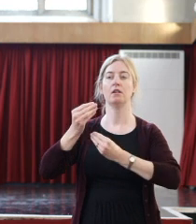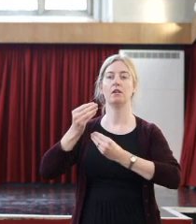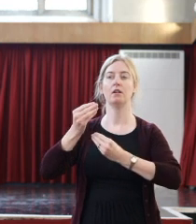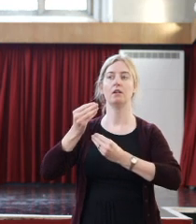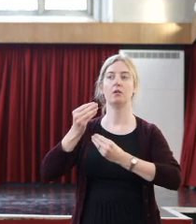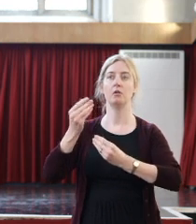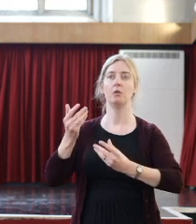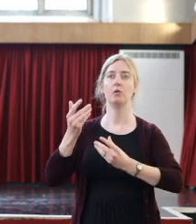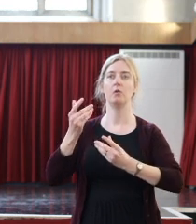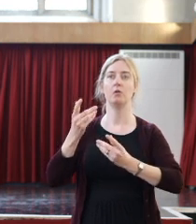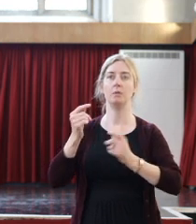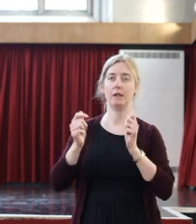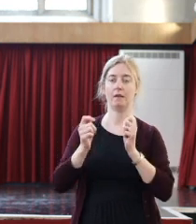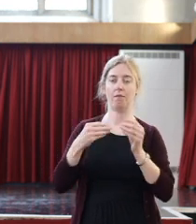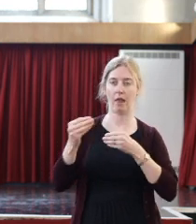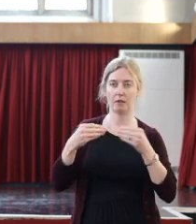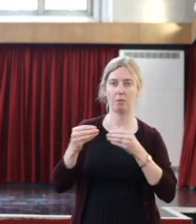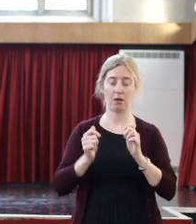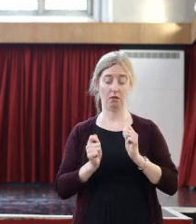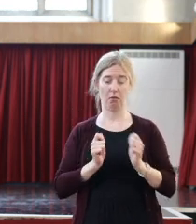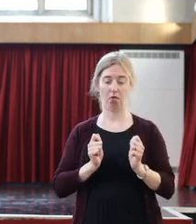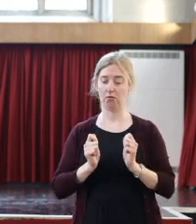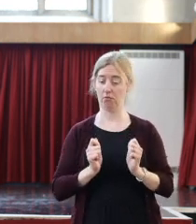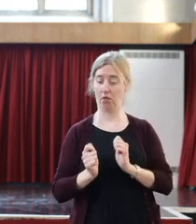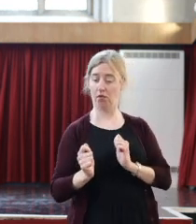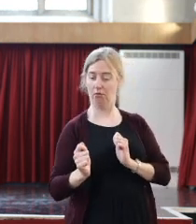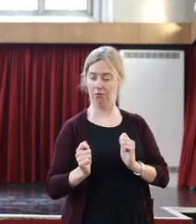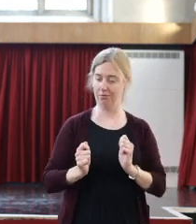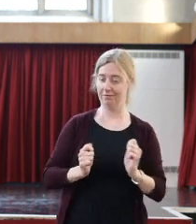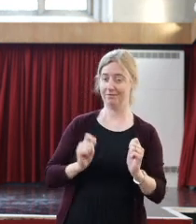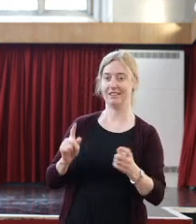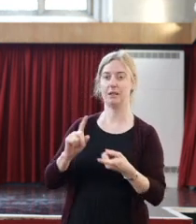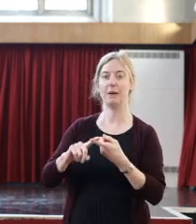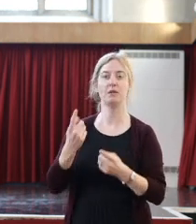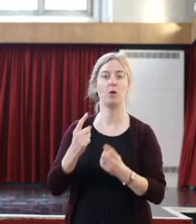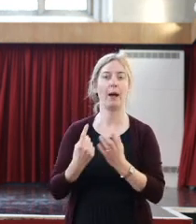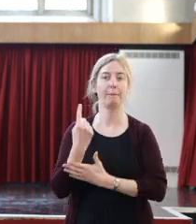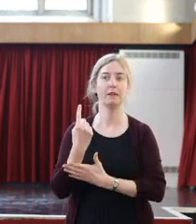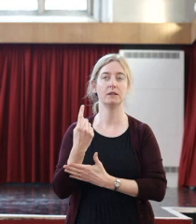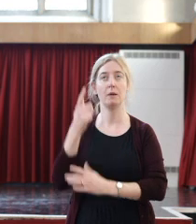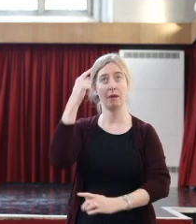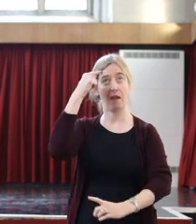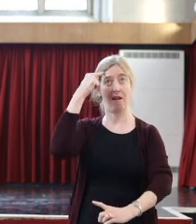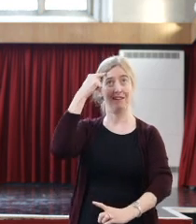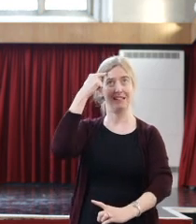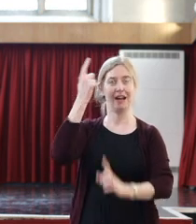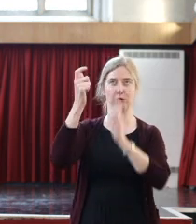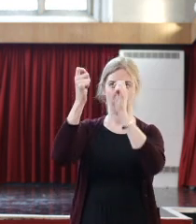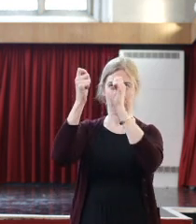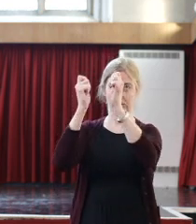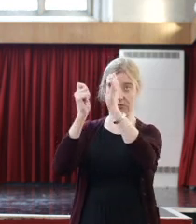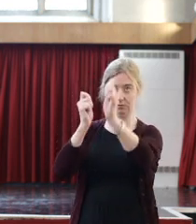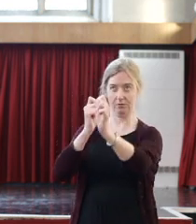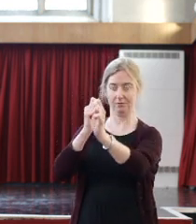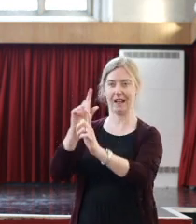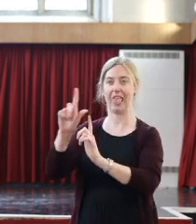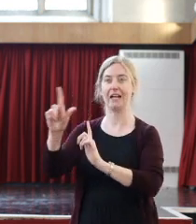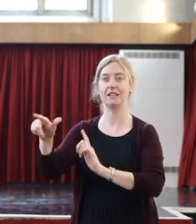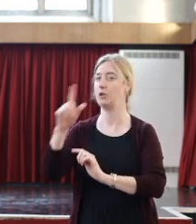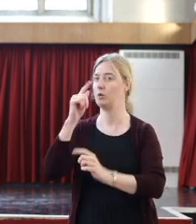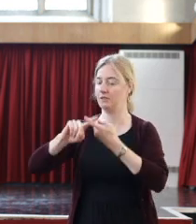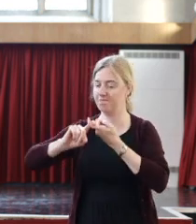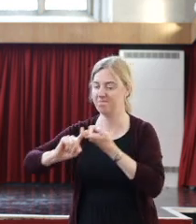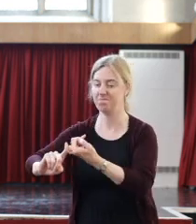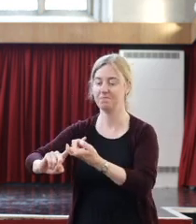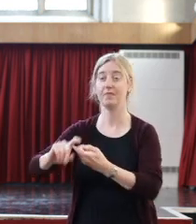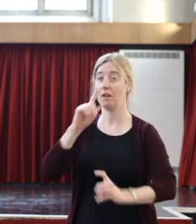to be adaptive, to learn that actually an idea, a kind of platonic idea in their head, an initial idea has to be adapted and